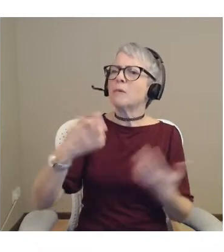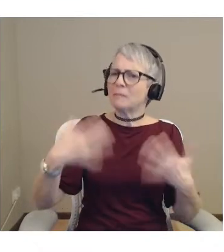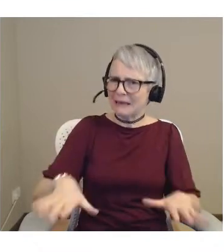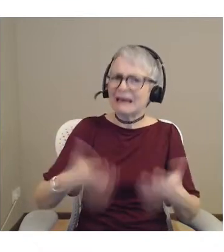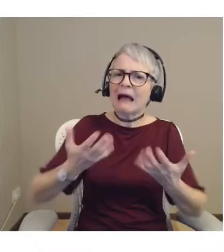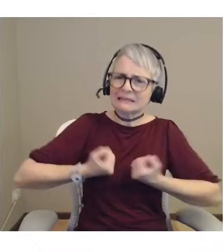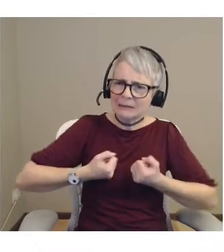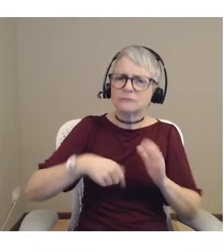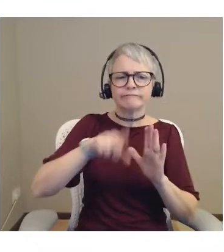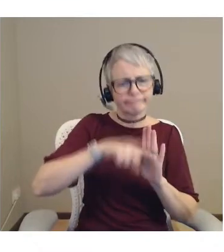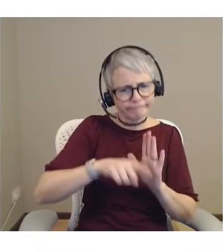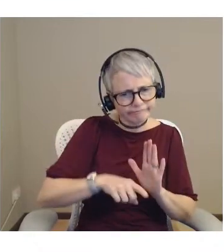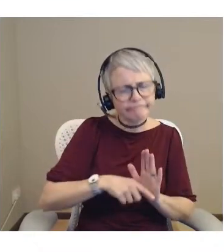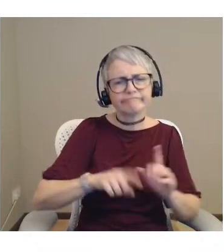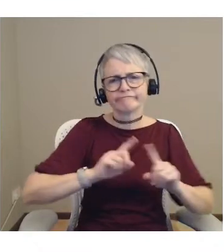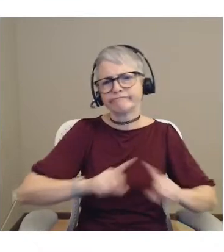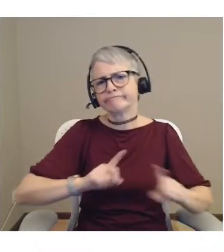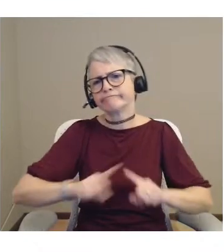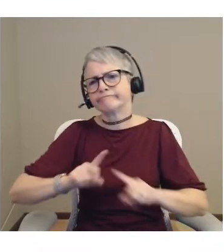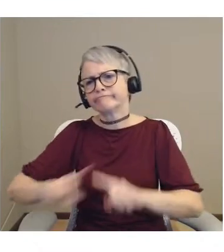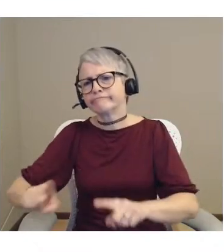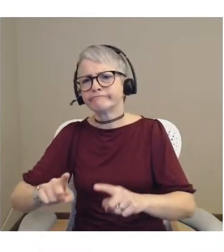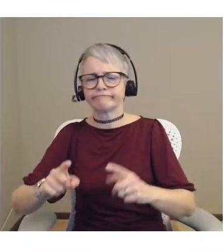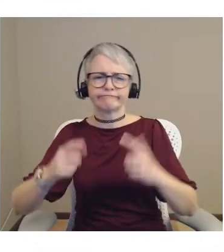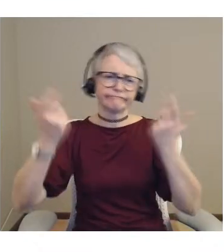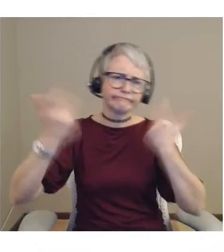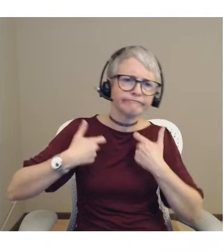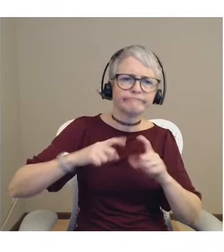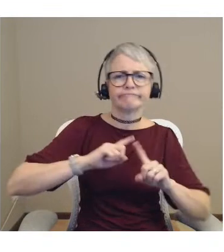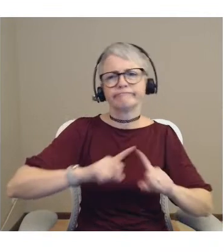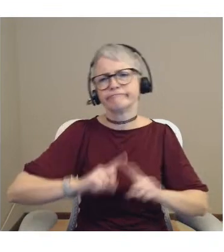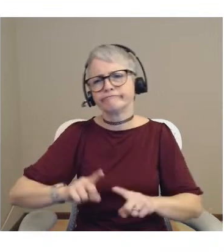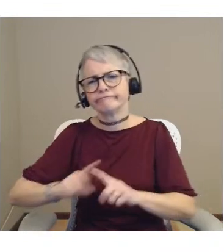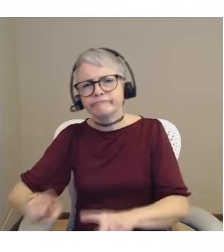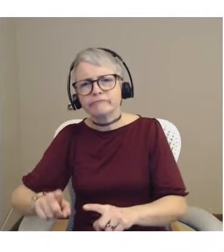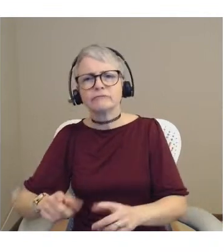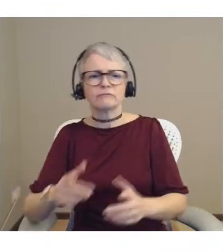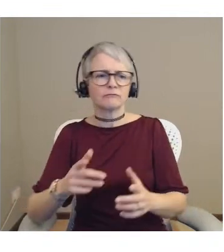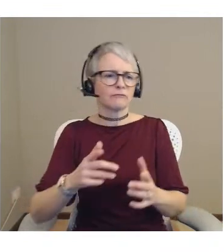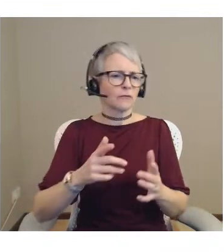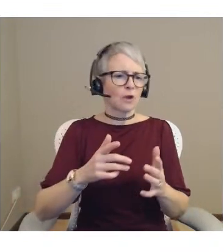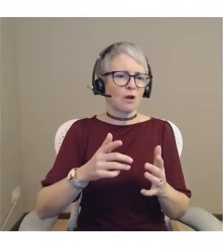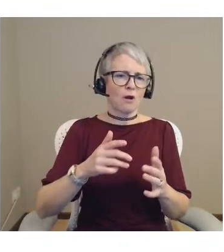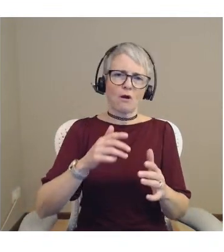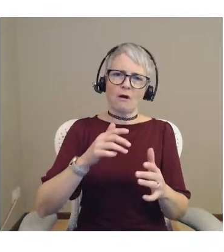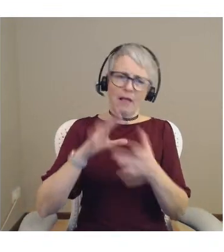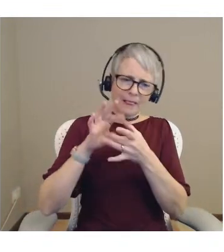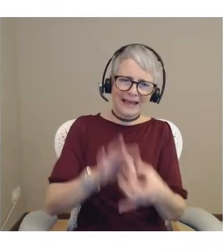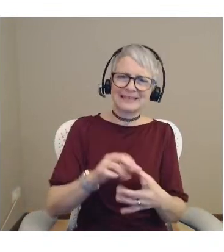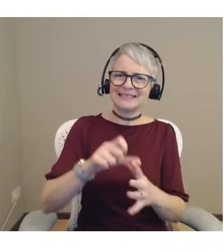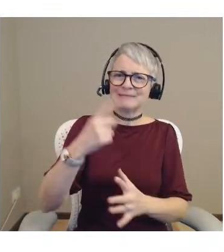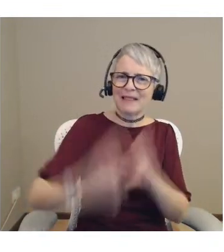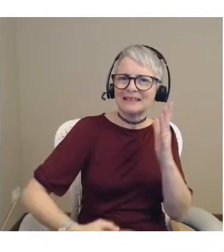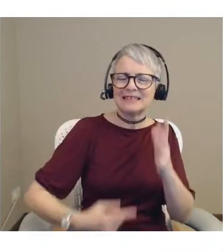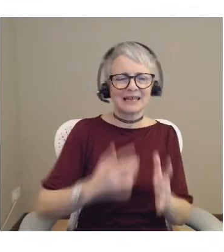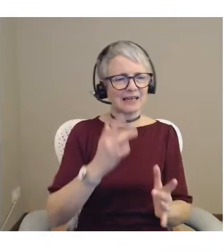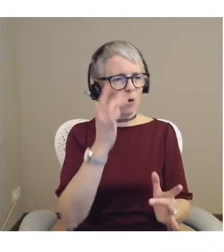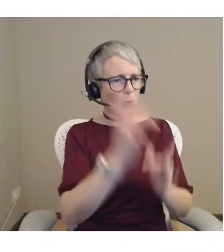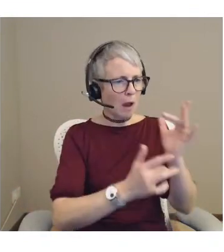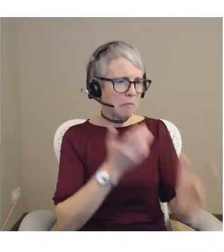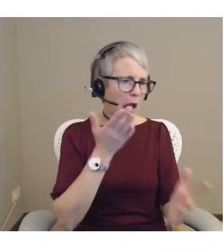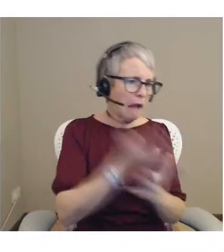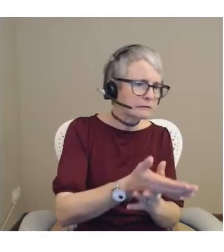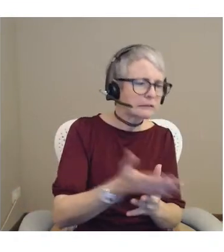on accessibility: the European Accessibility Act, the directive on web accessibility,